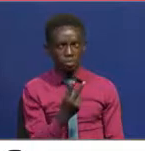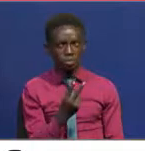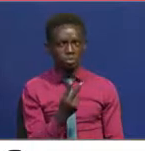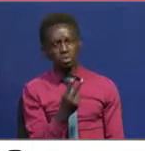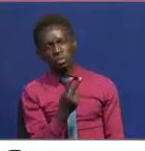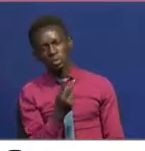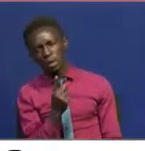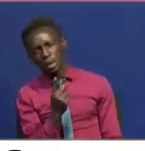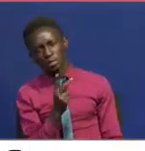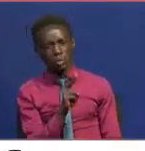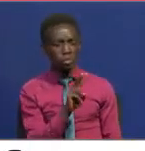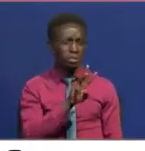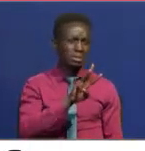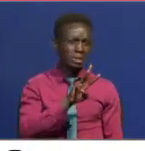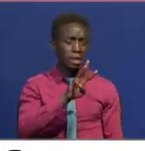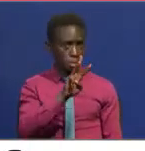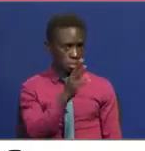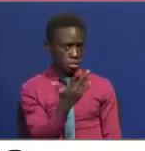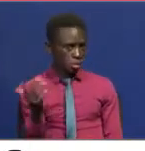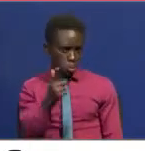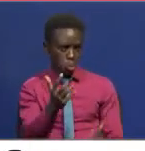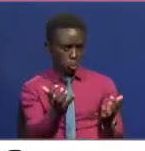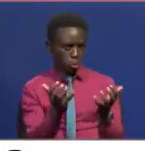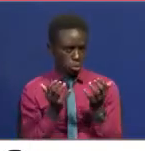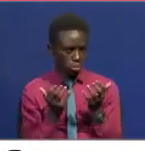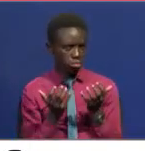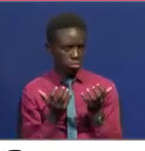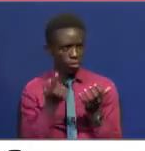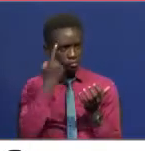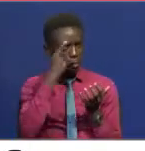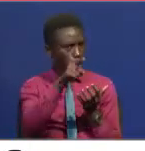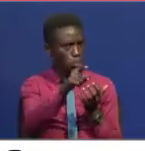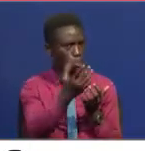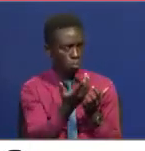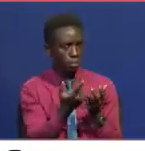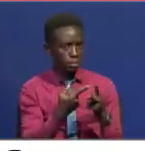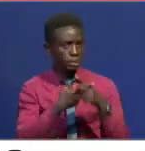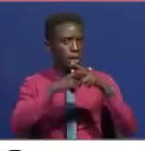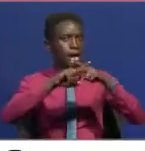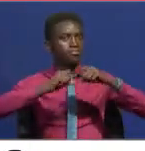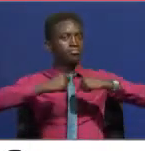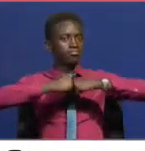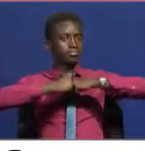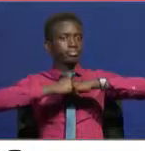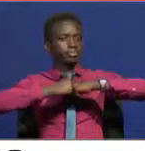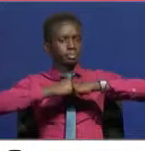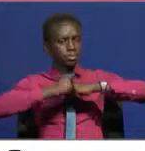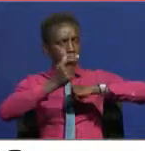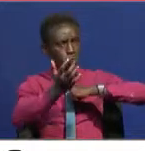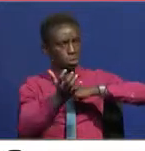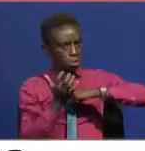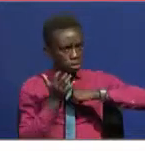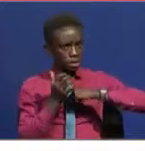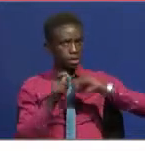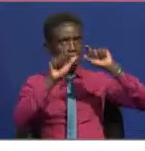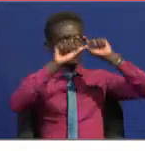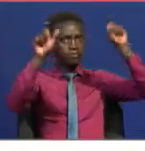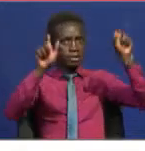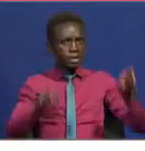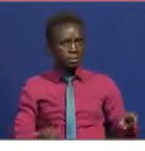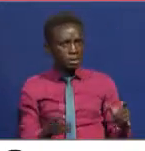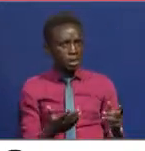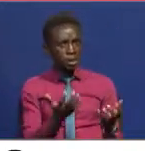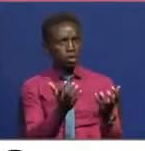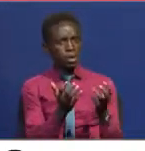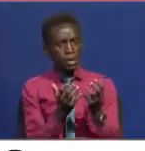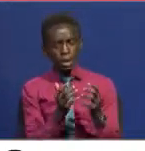2, 3 things that you'd need for you to start playing the game. You need the frames, you need